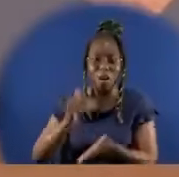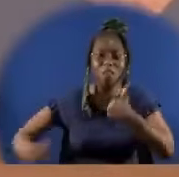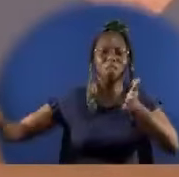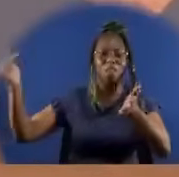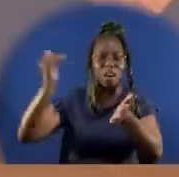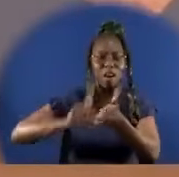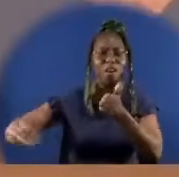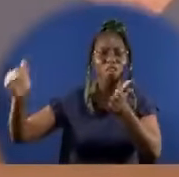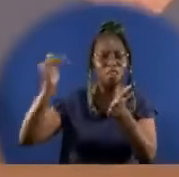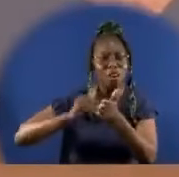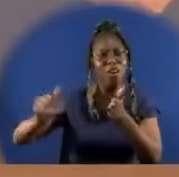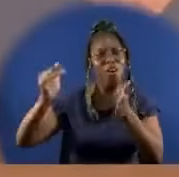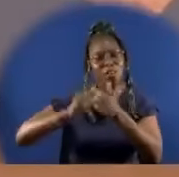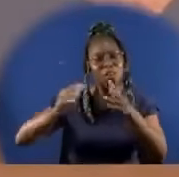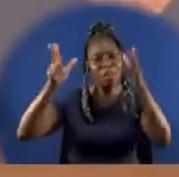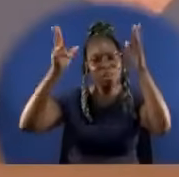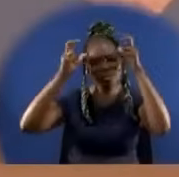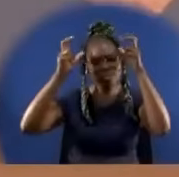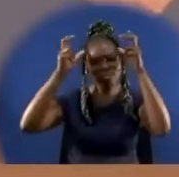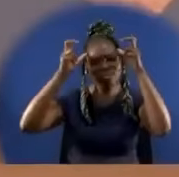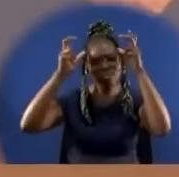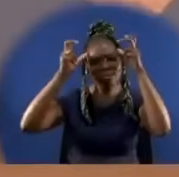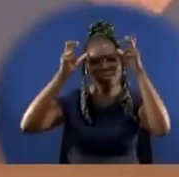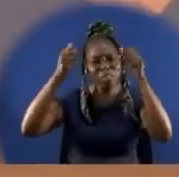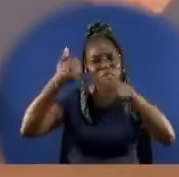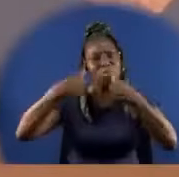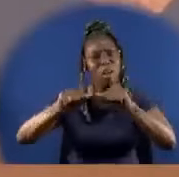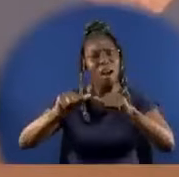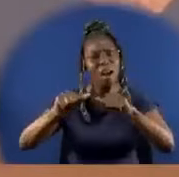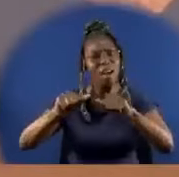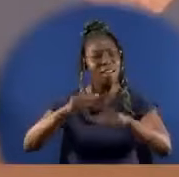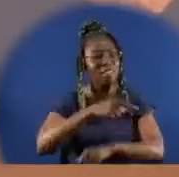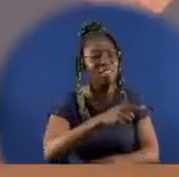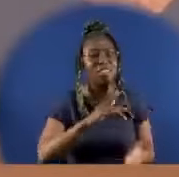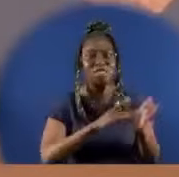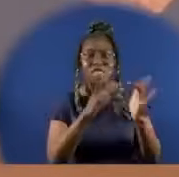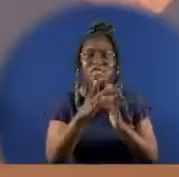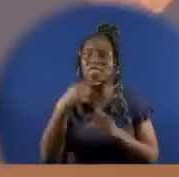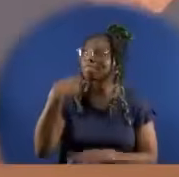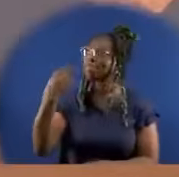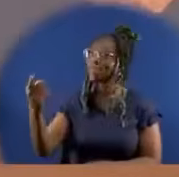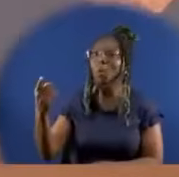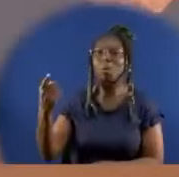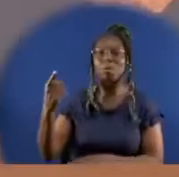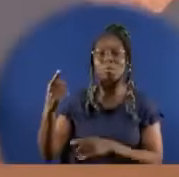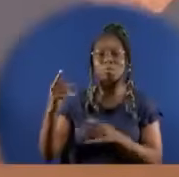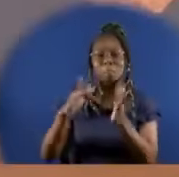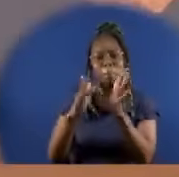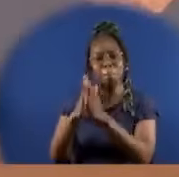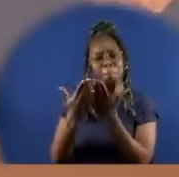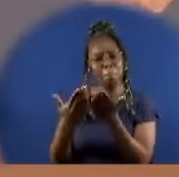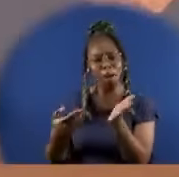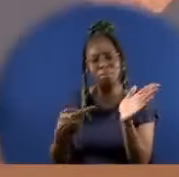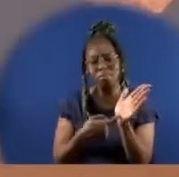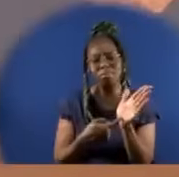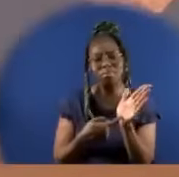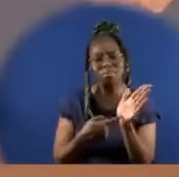every time the enemy came against Jesus, Jesus spoke the word and the enemy had to back up and